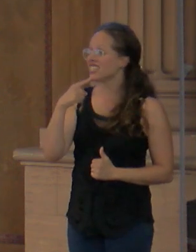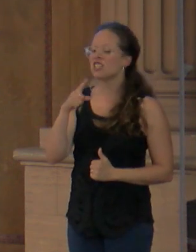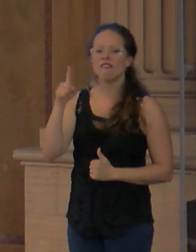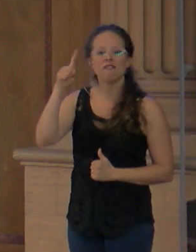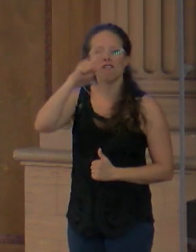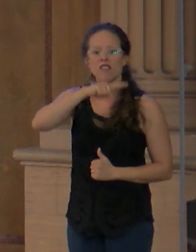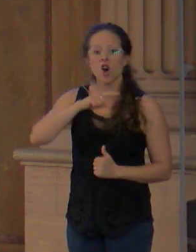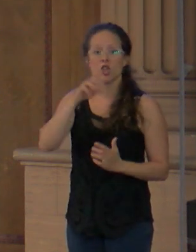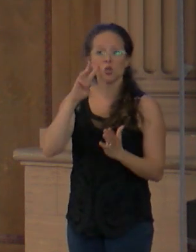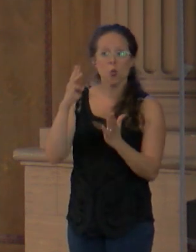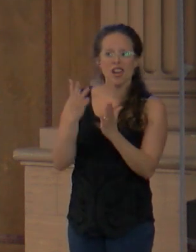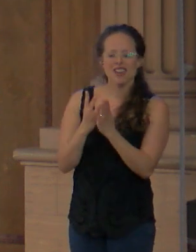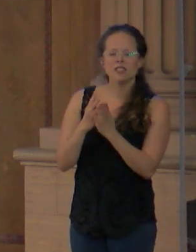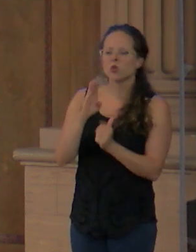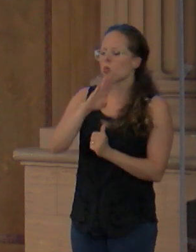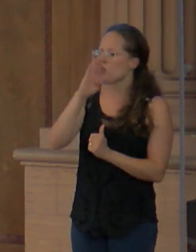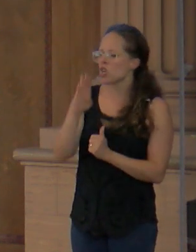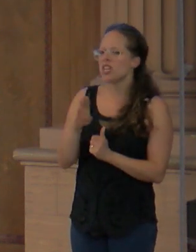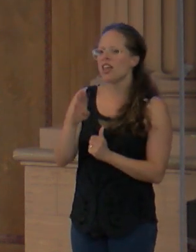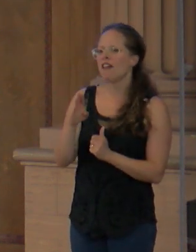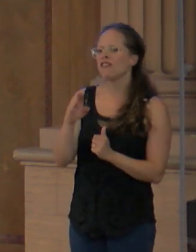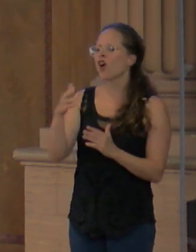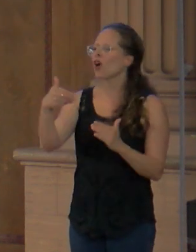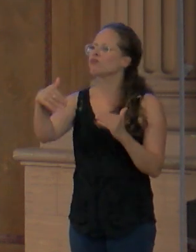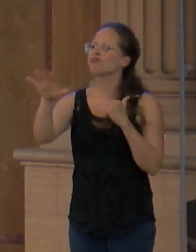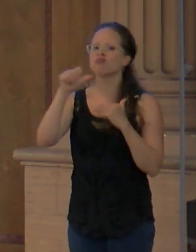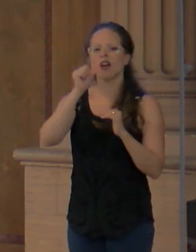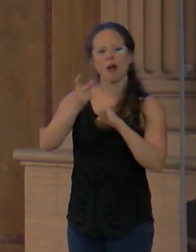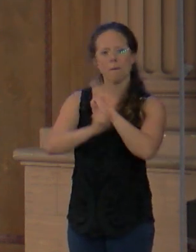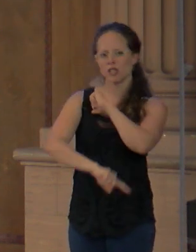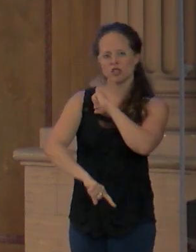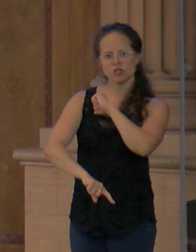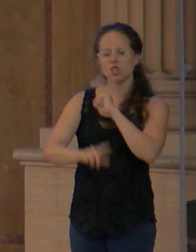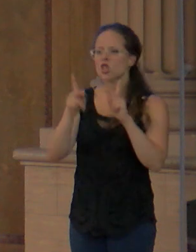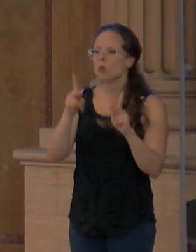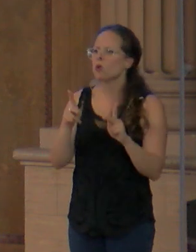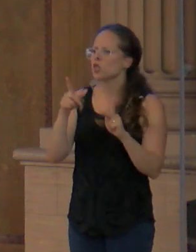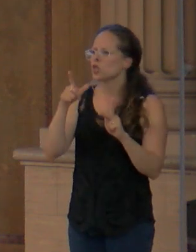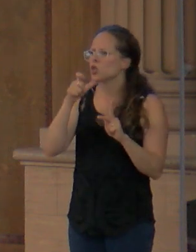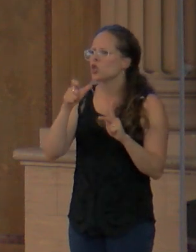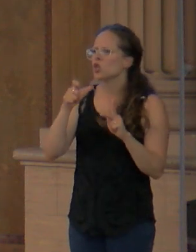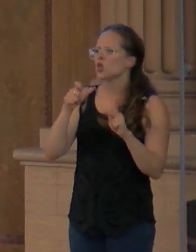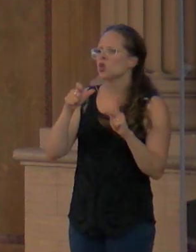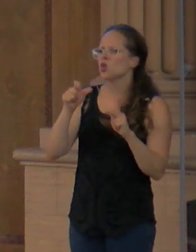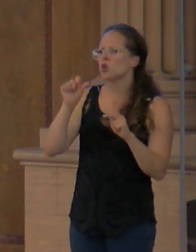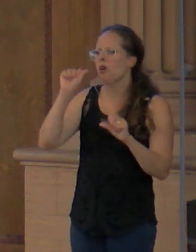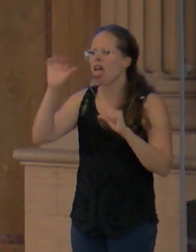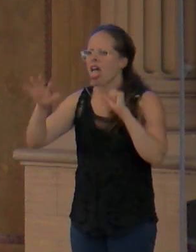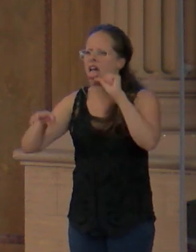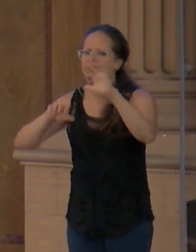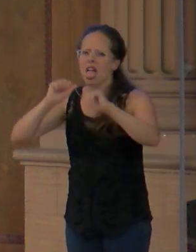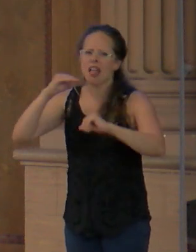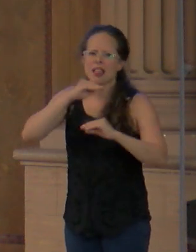go unpunished, and he who breathes out lies will not escape.